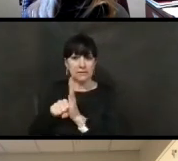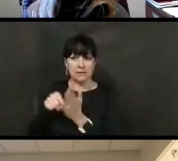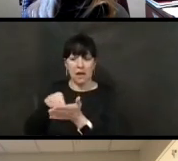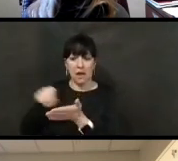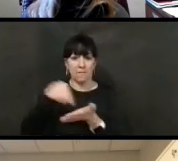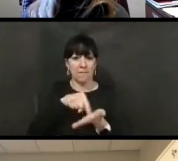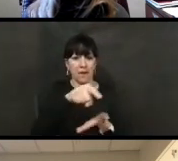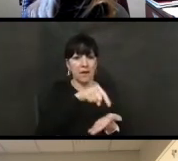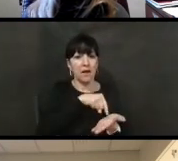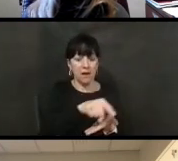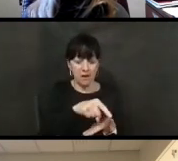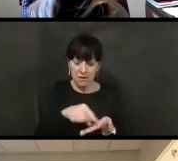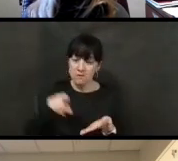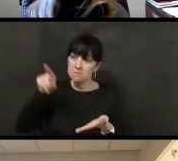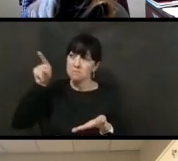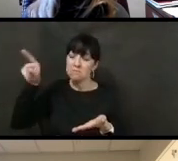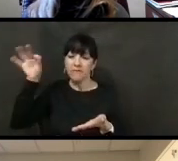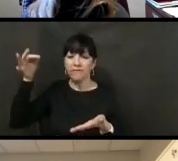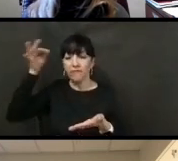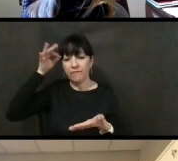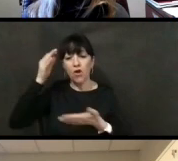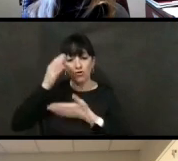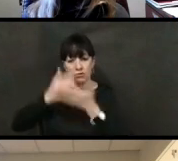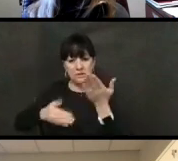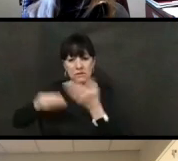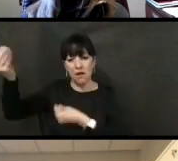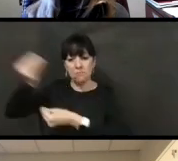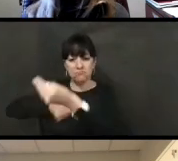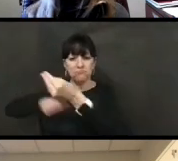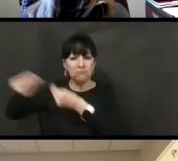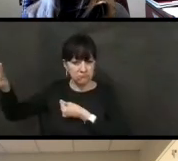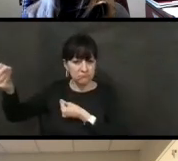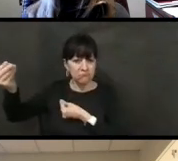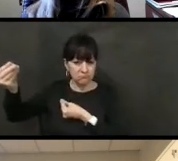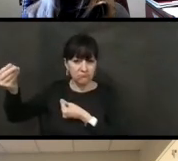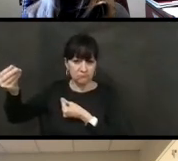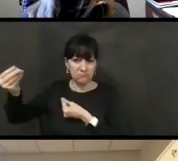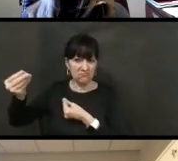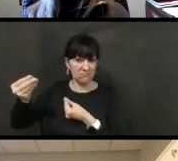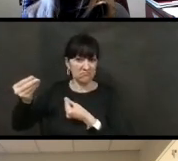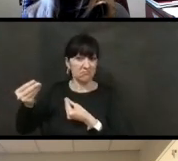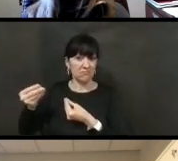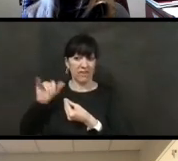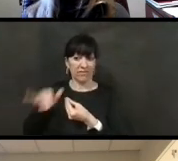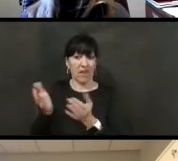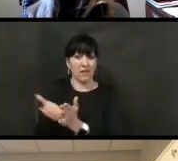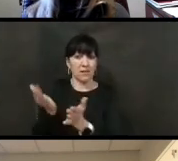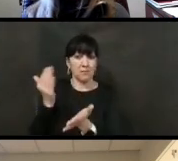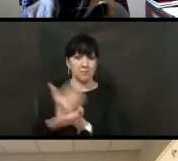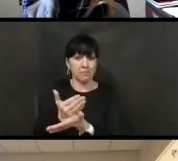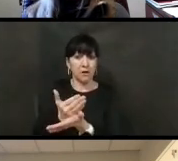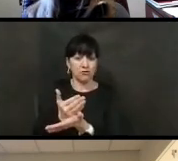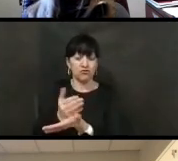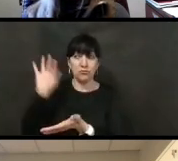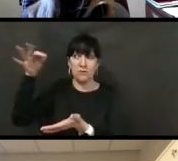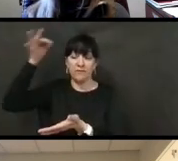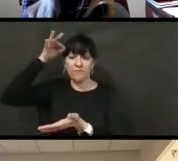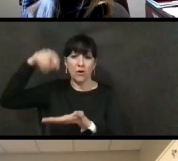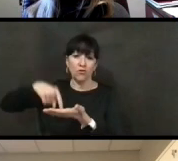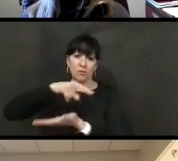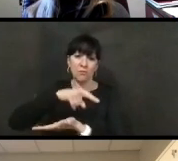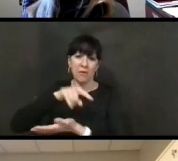a little bit, we're projecting to be probably a little bit over $500 million federal assistance. This will more